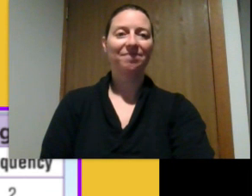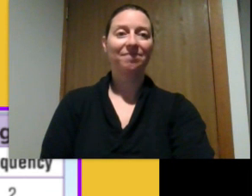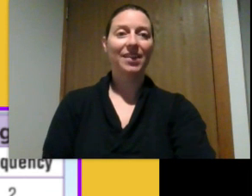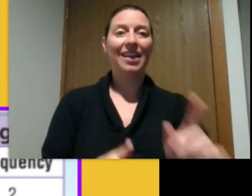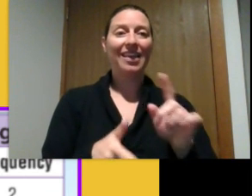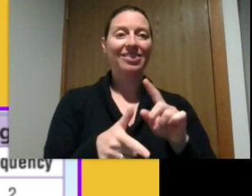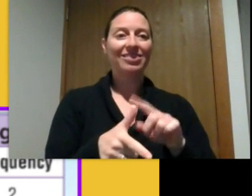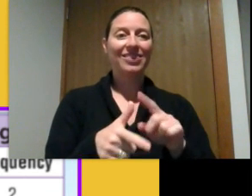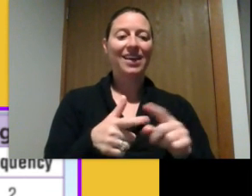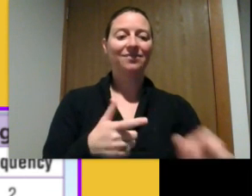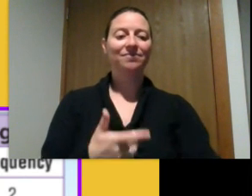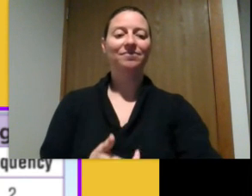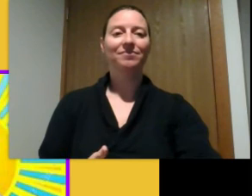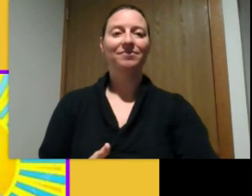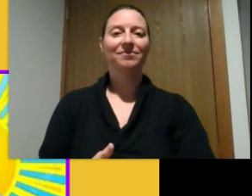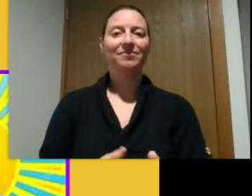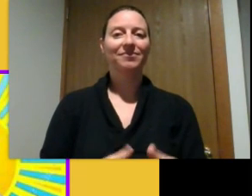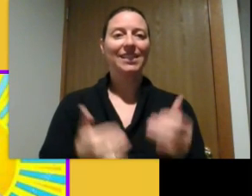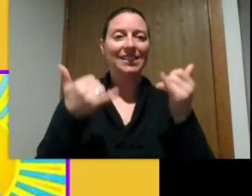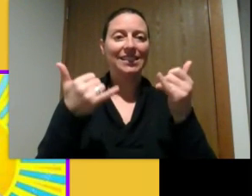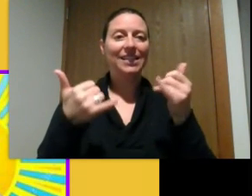And then here's today's homework, pages